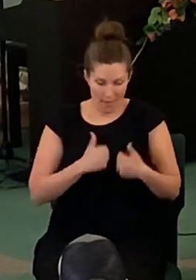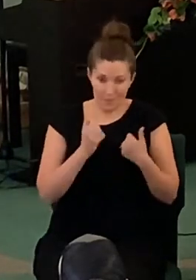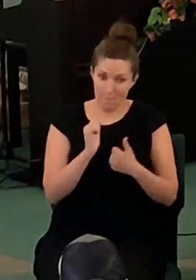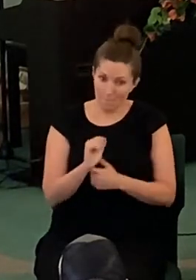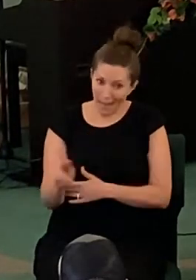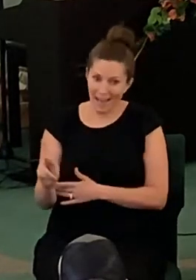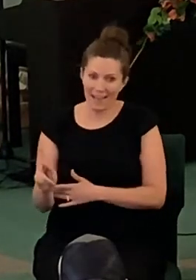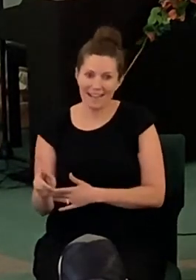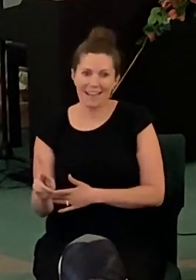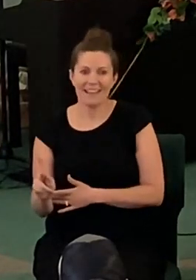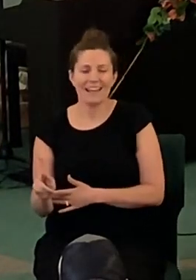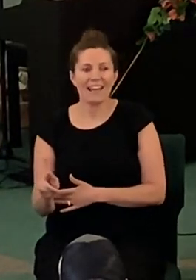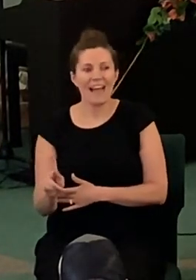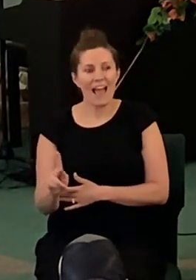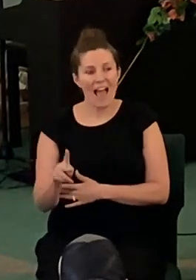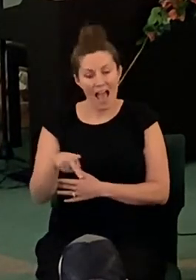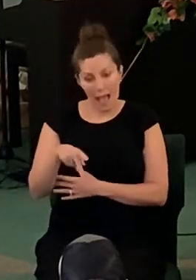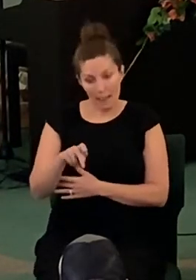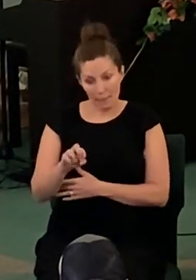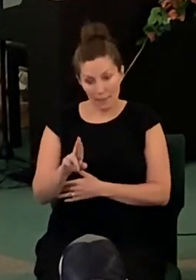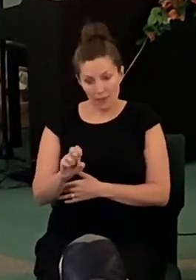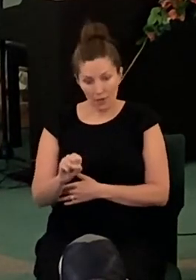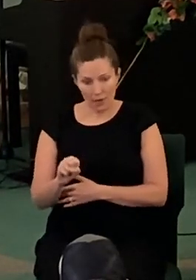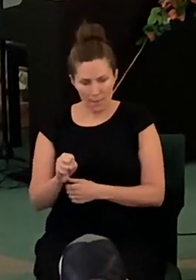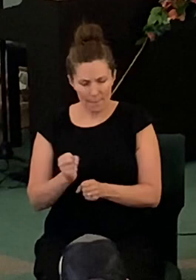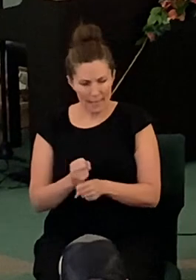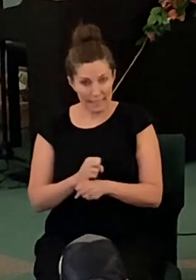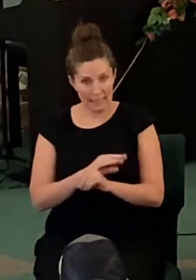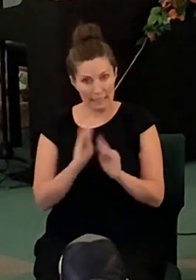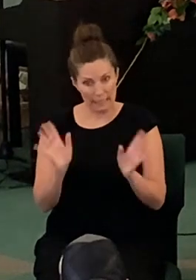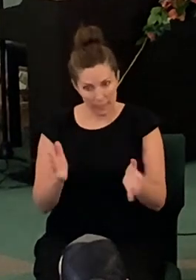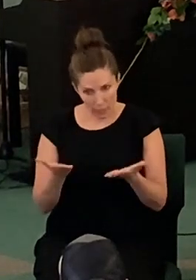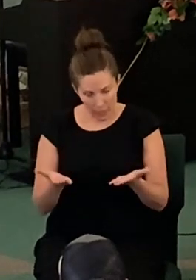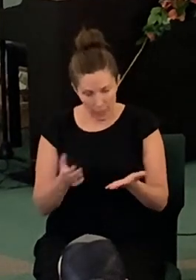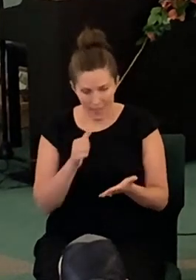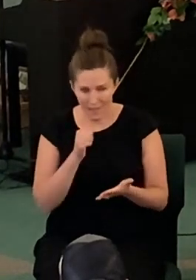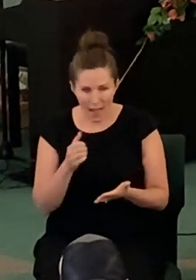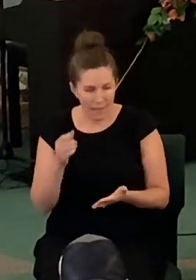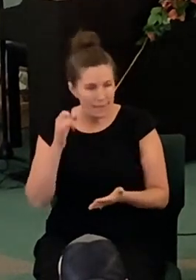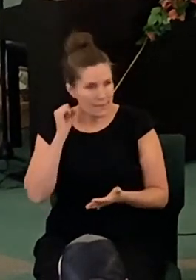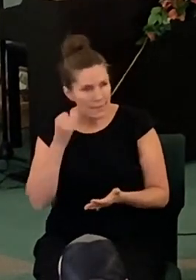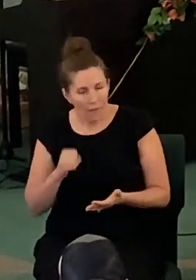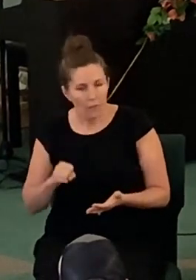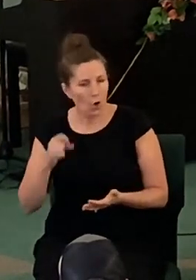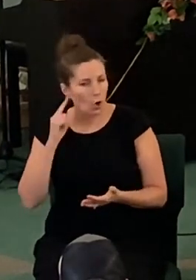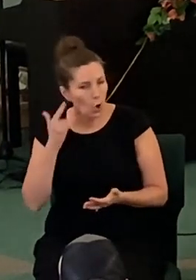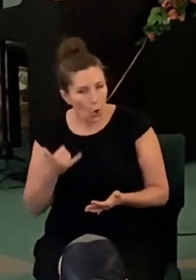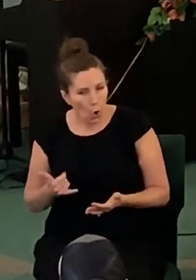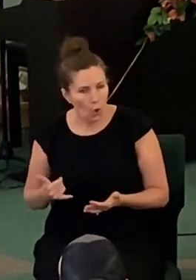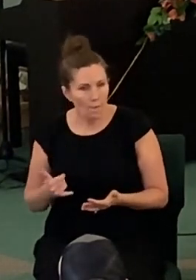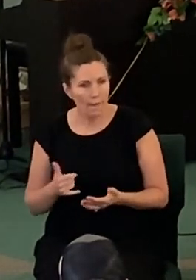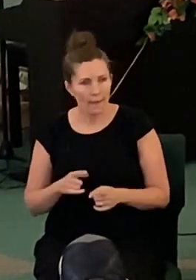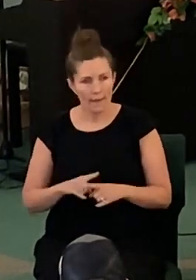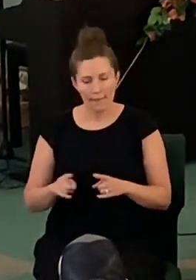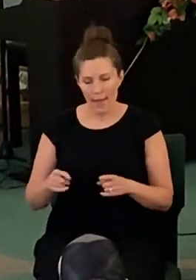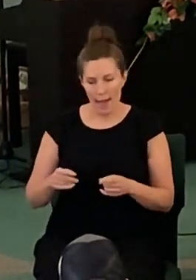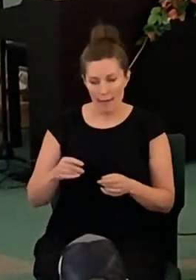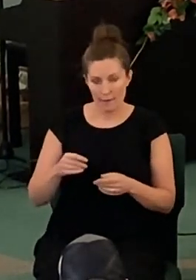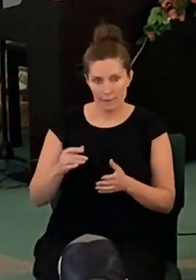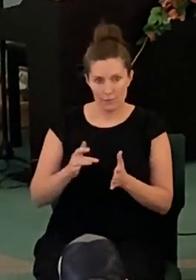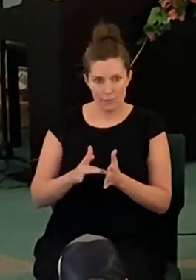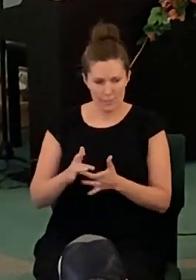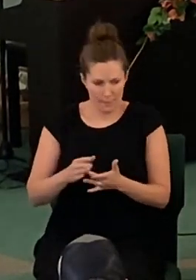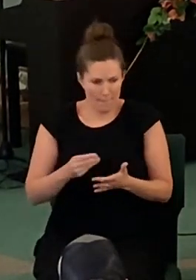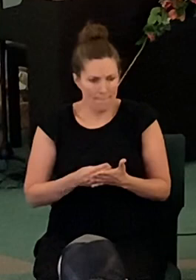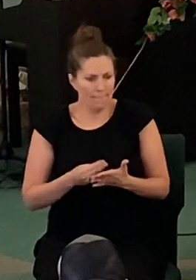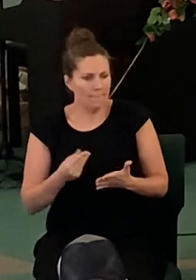But Peter makes it clear here in verse 18, it wasn't silver or gold that bought us back. Those things were valuable and costly